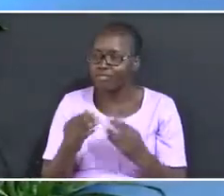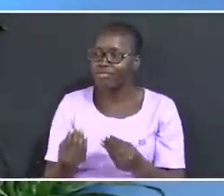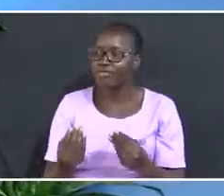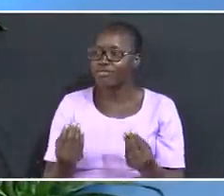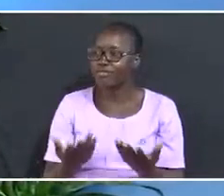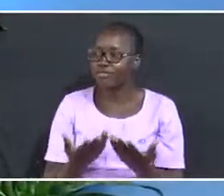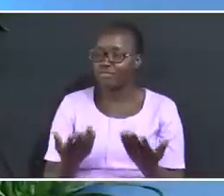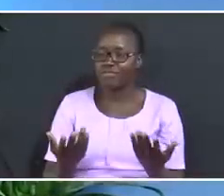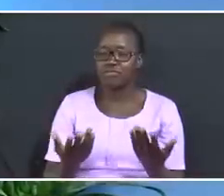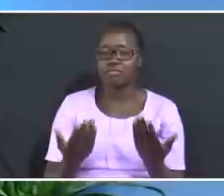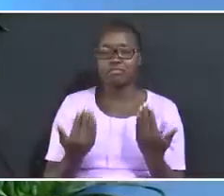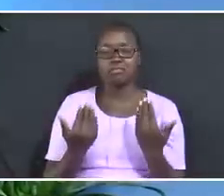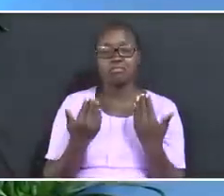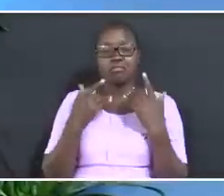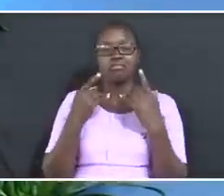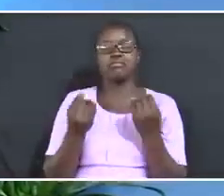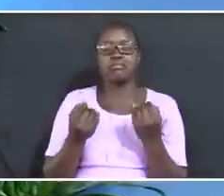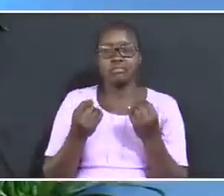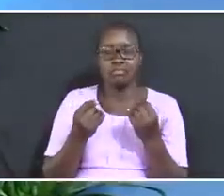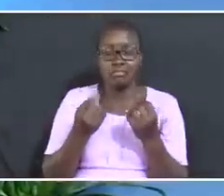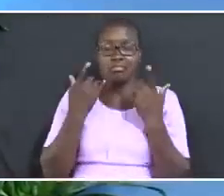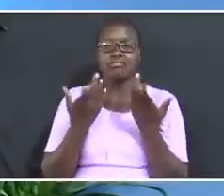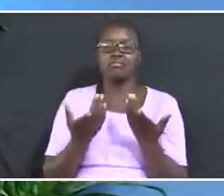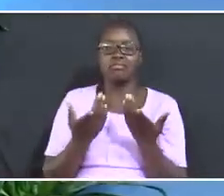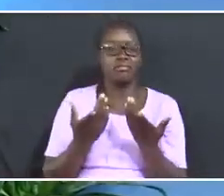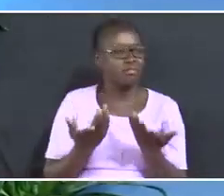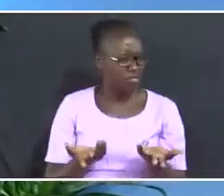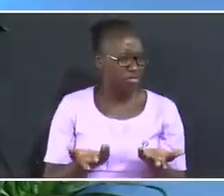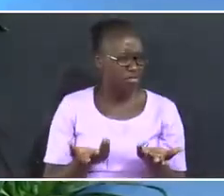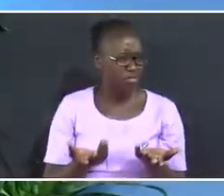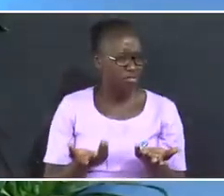course, you will doze. That's illegitimate.